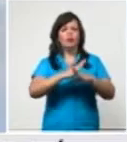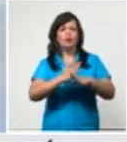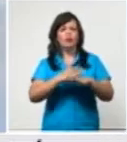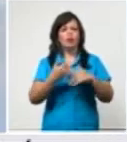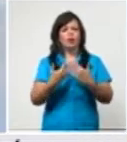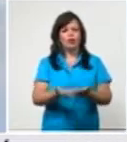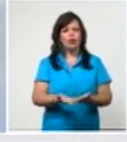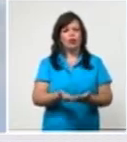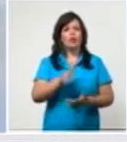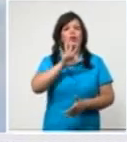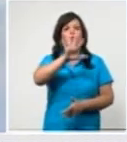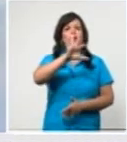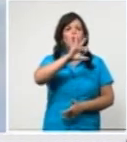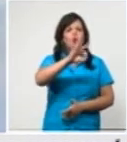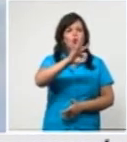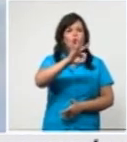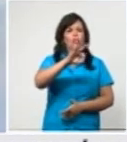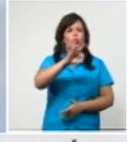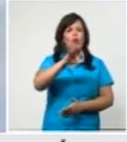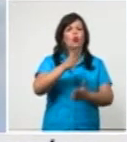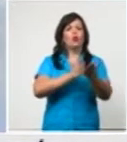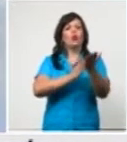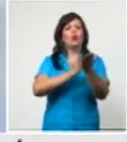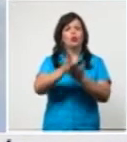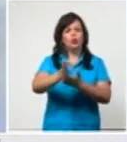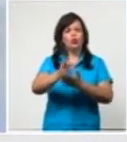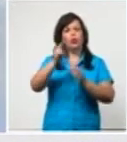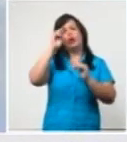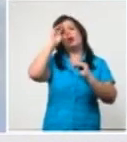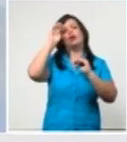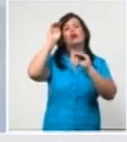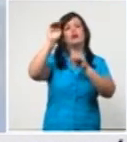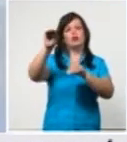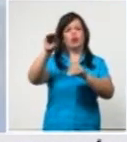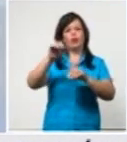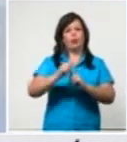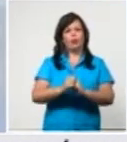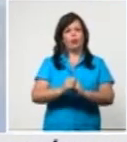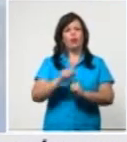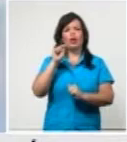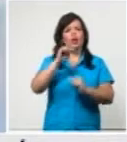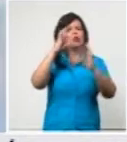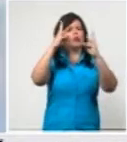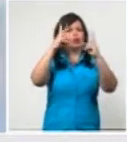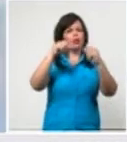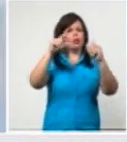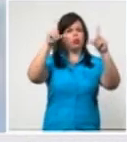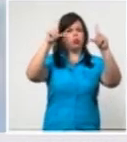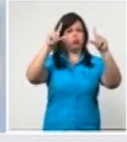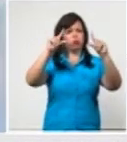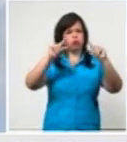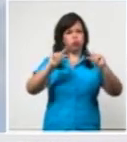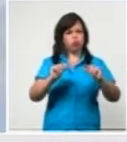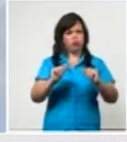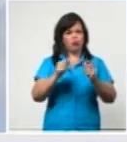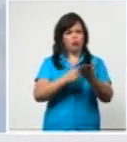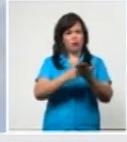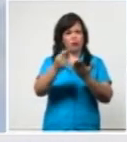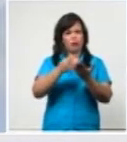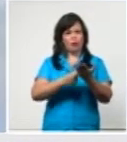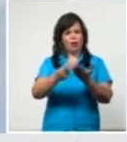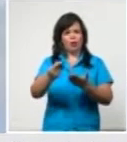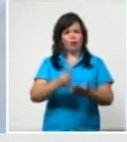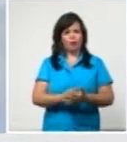active cases admitted in our hospitals. This is one of the lowest figures we've had in the last weeks. In